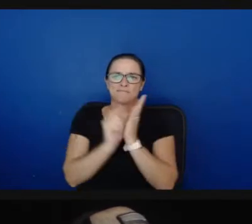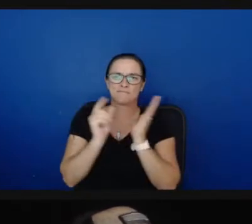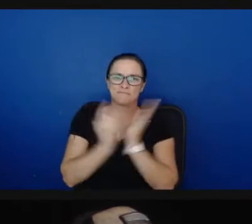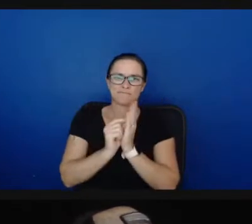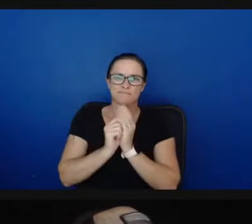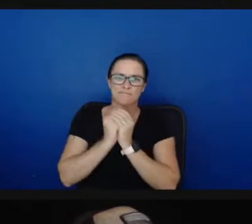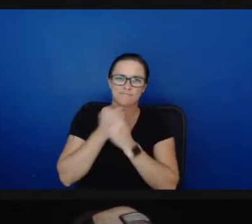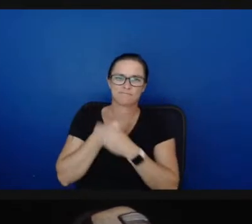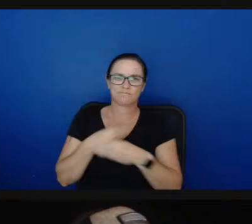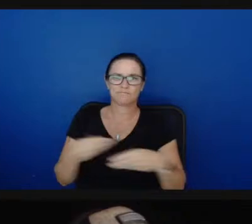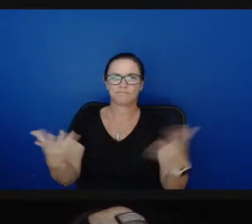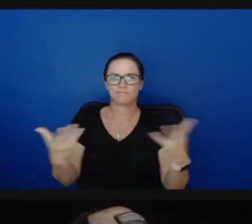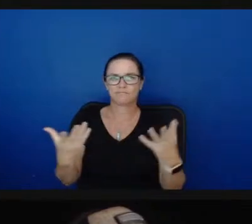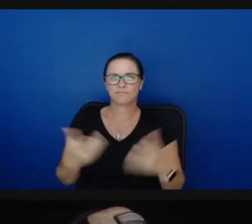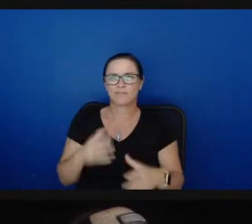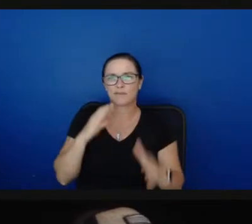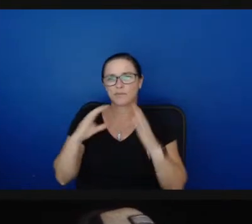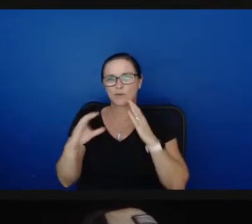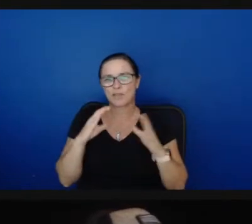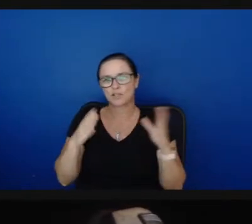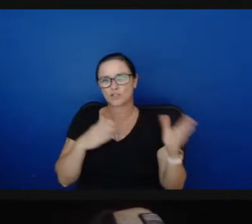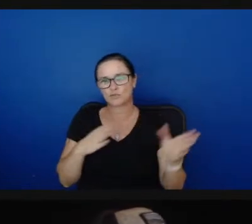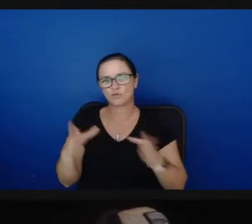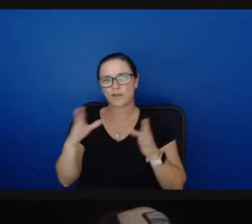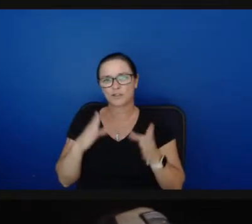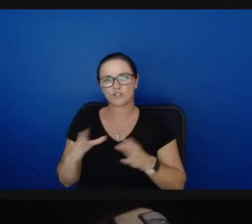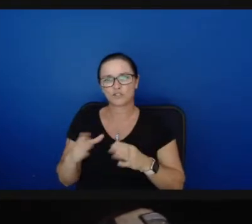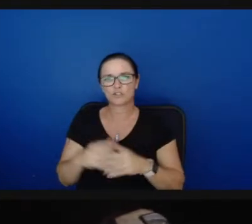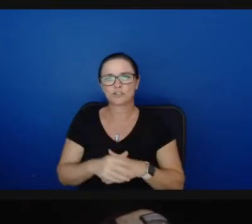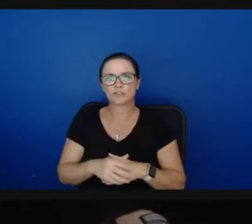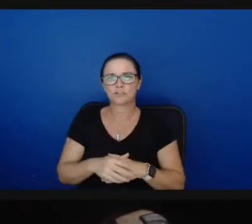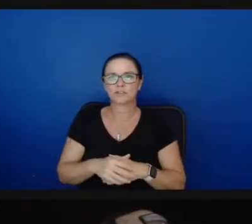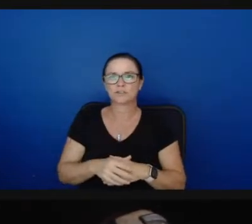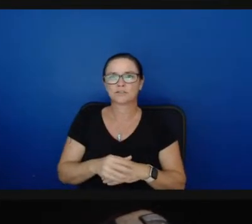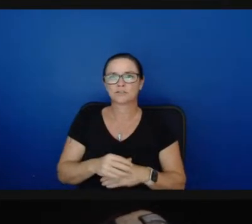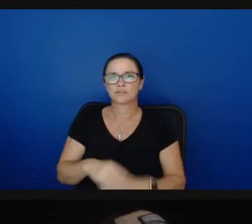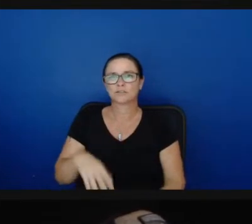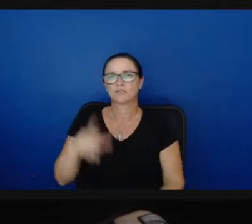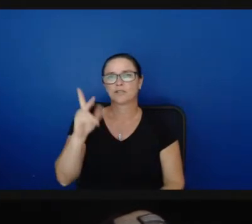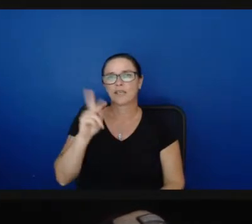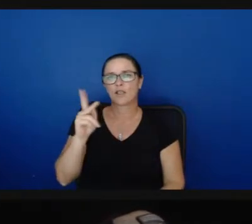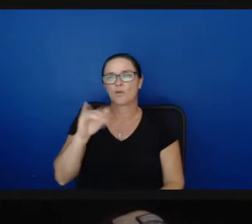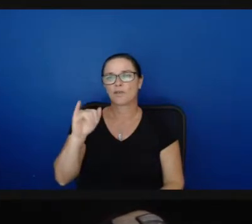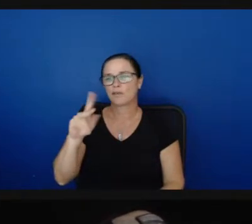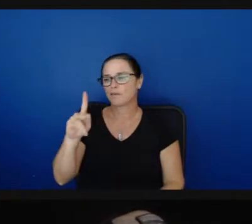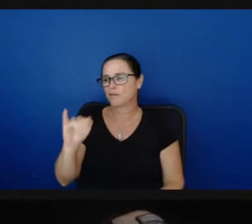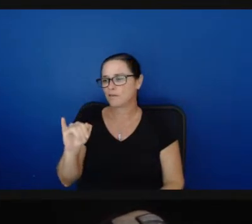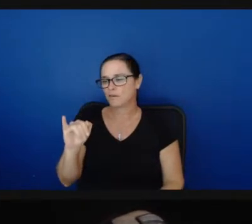Communication strategies, Kilauea Iki, magnetism,